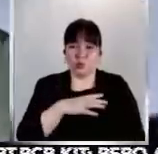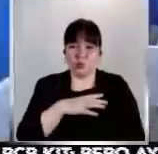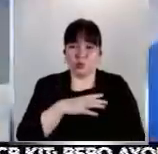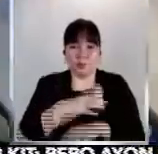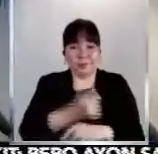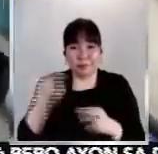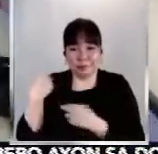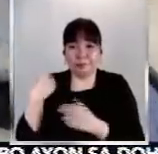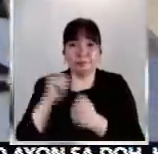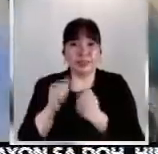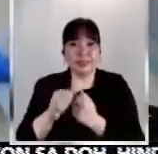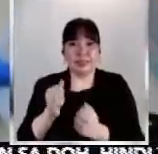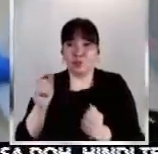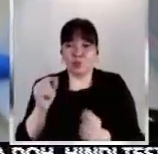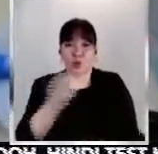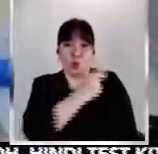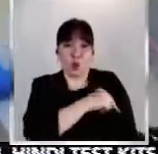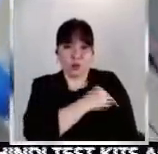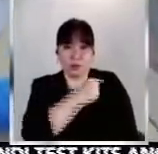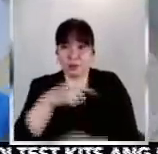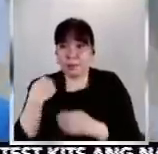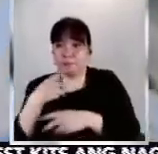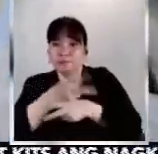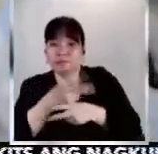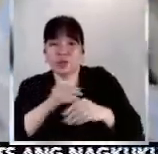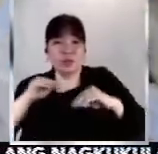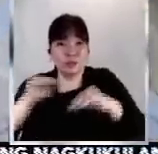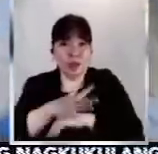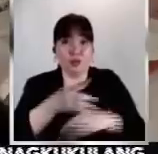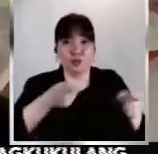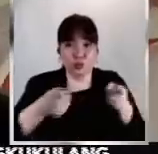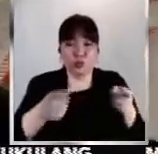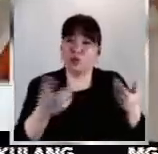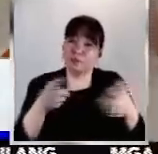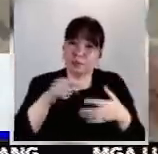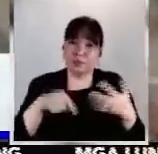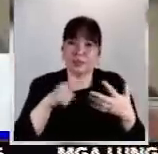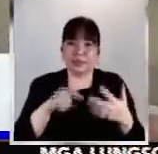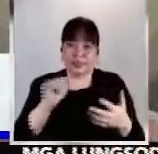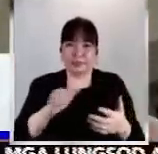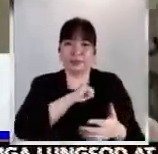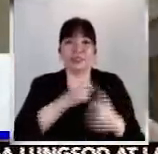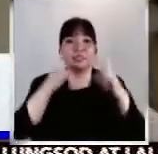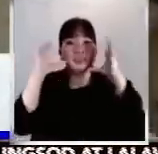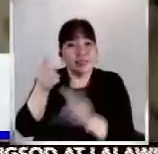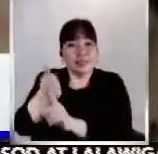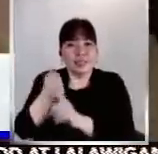hospitals, sa Infection Prevention and Control Committees po nila, they will be authorized to implement